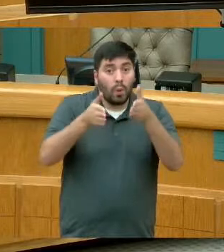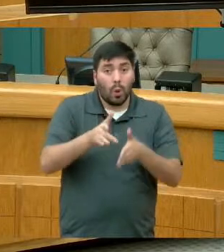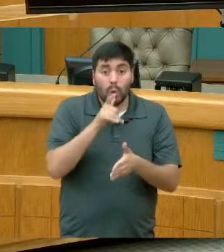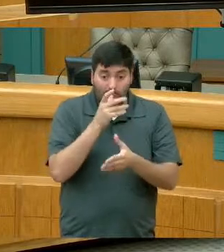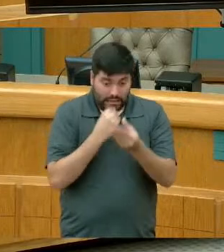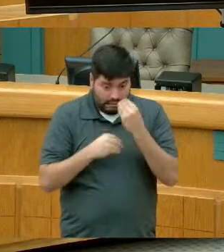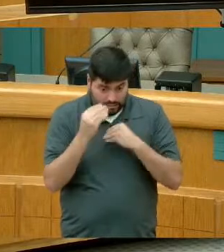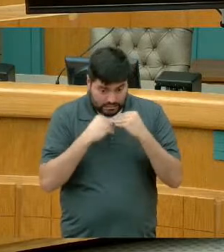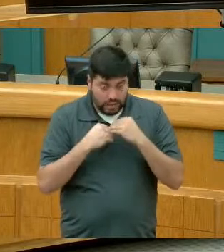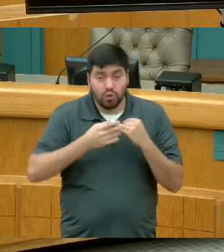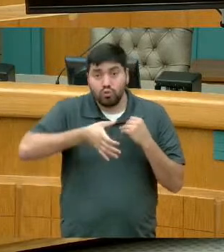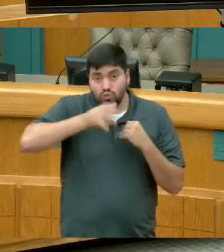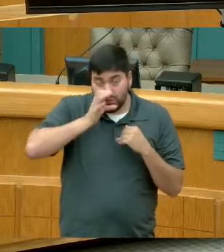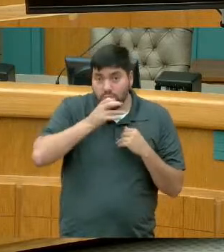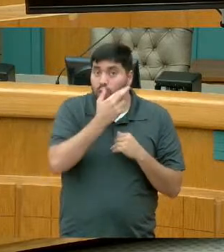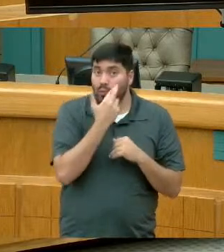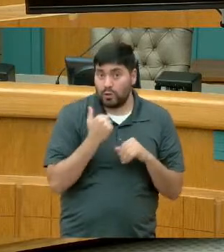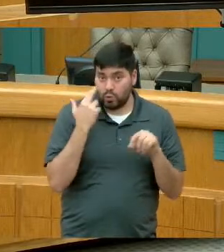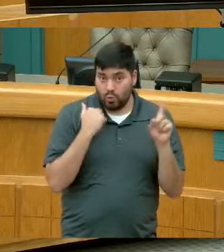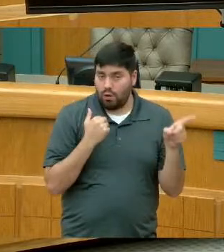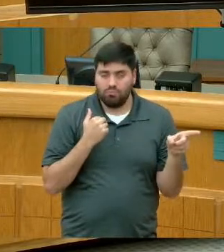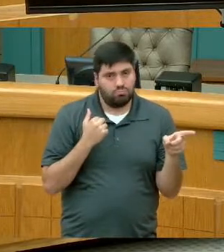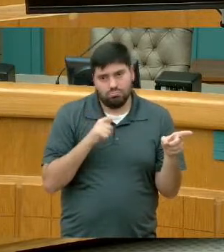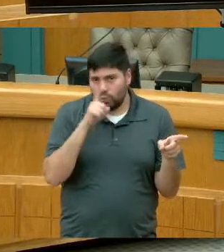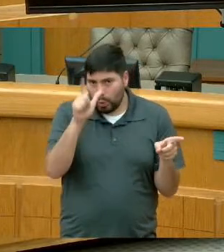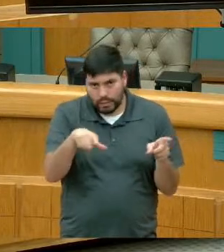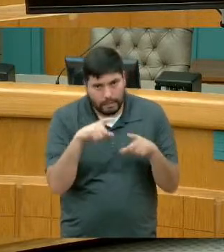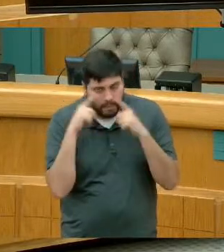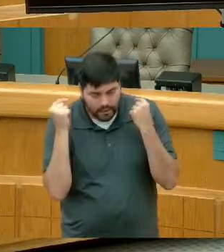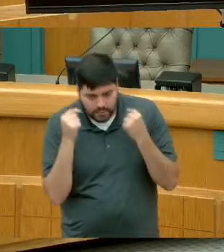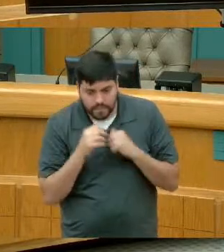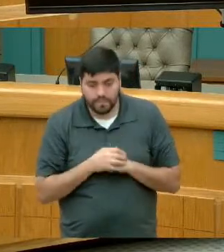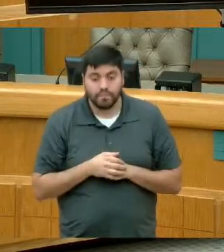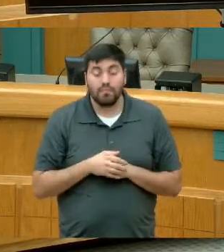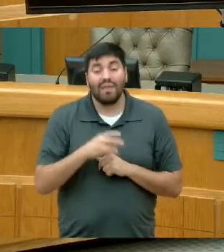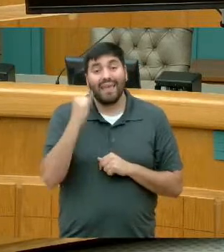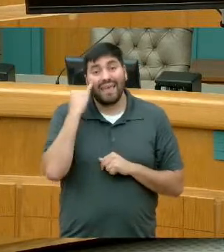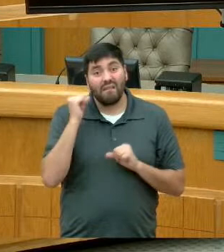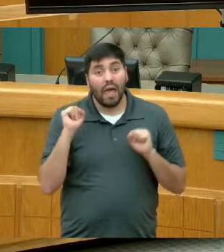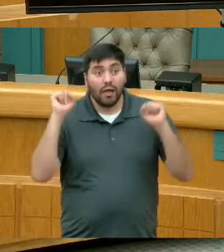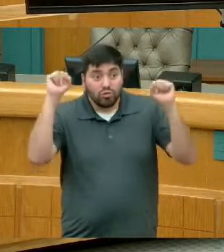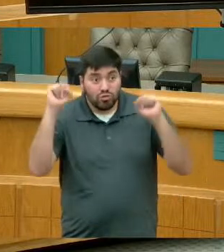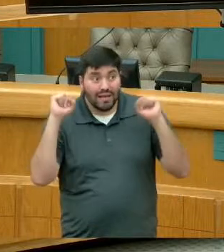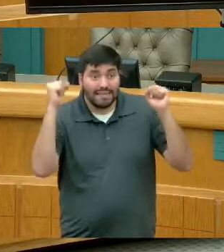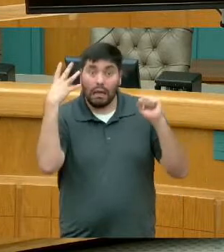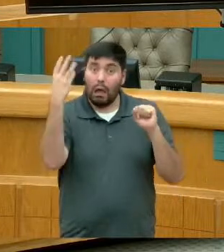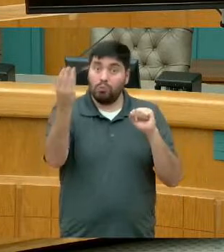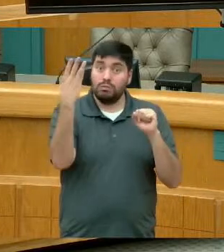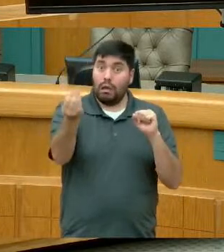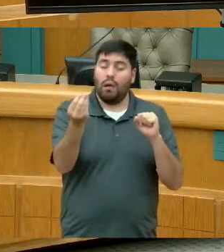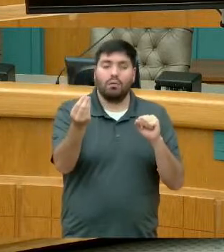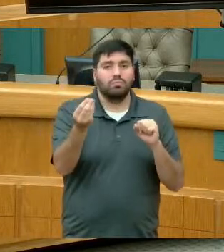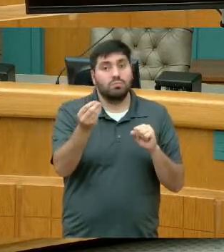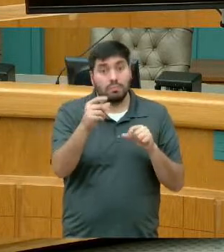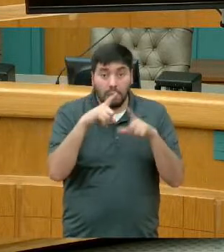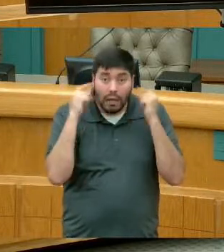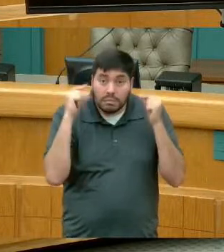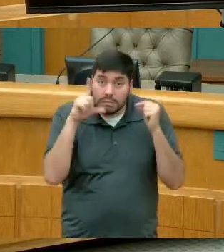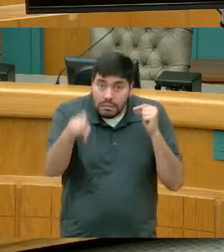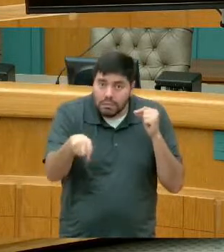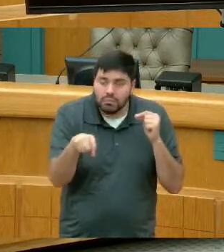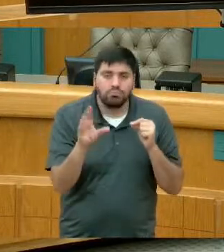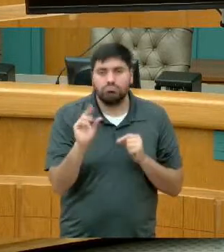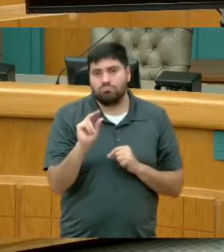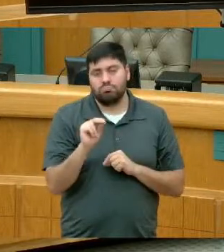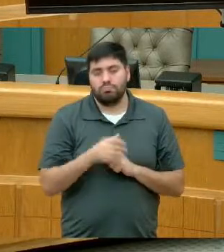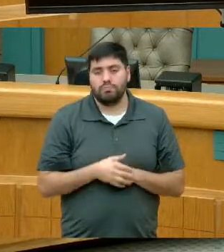who is eating or drinking in a restaurant does not have to wear the mask. If you're exercising outdoors, you do not have